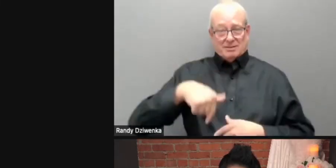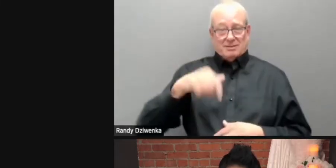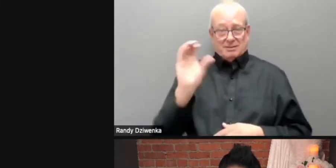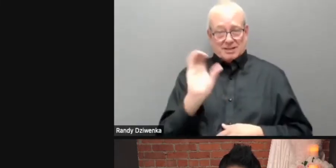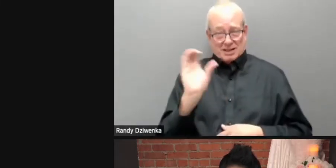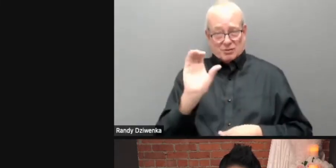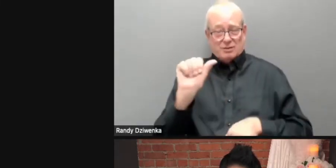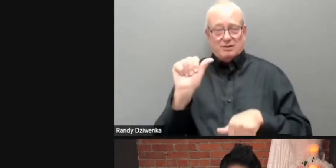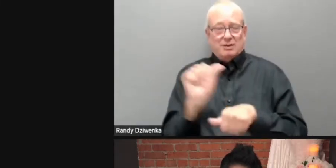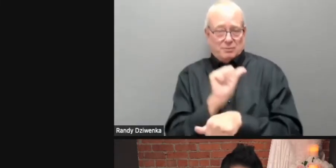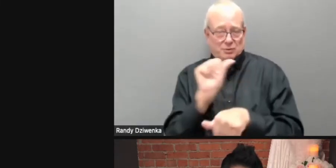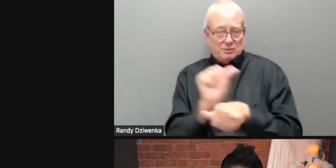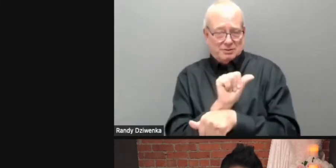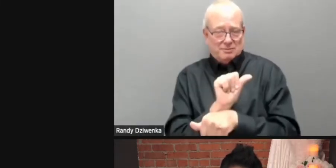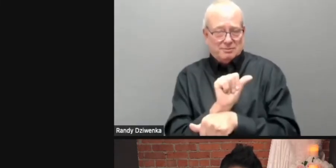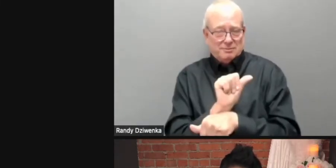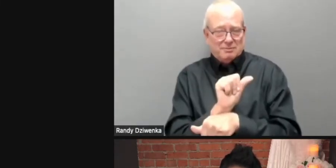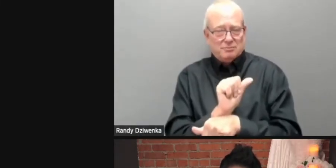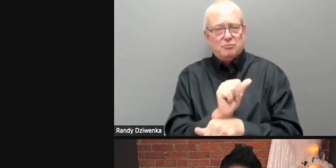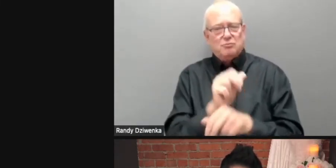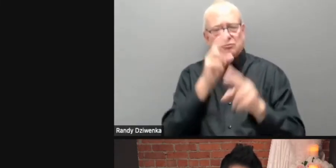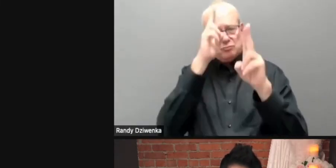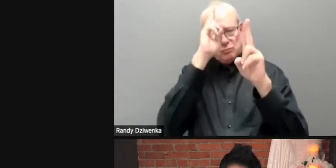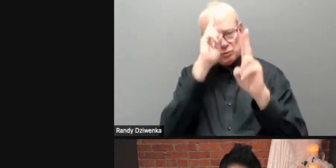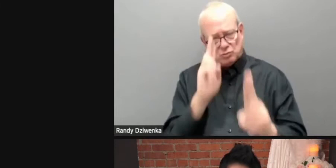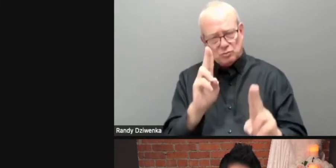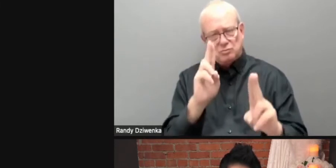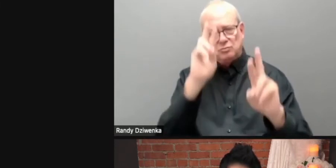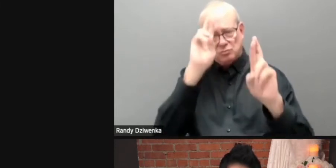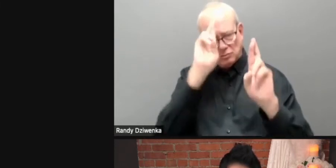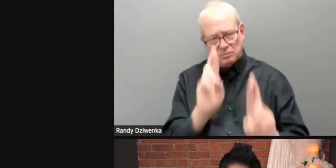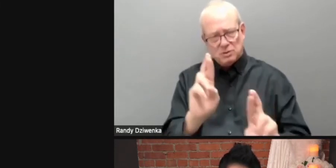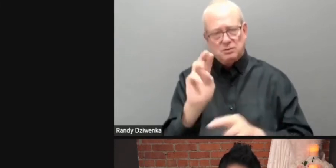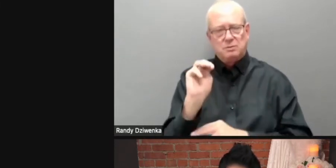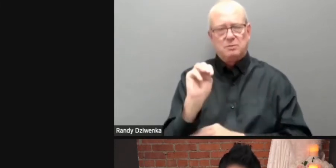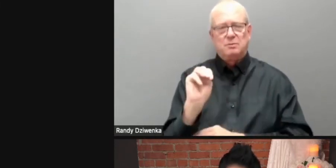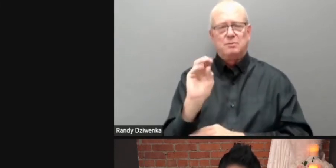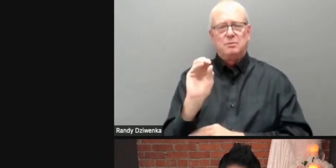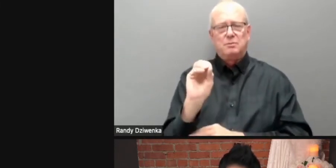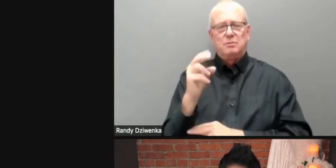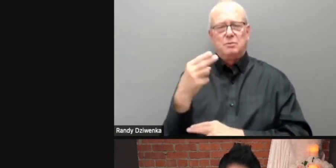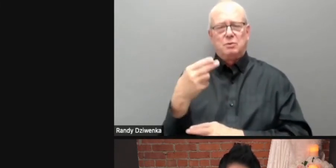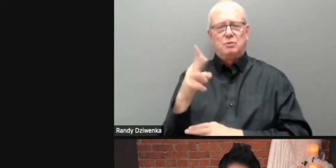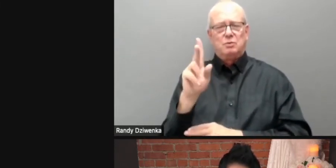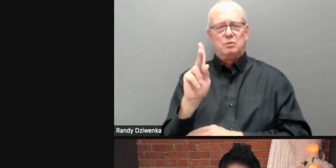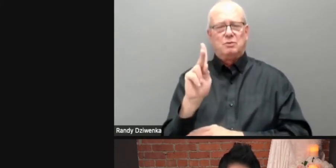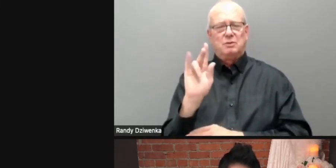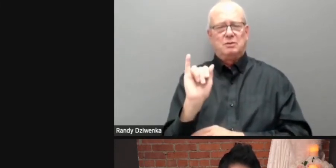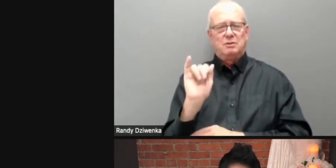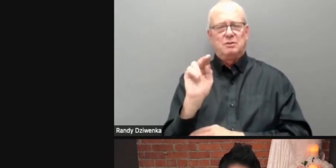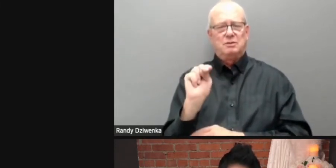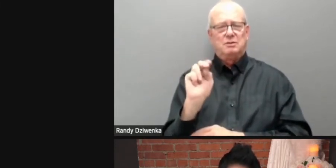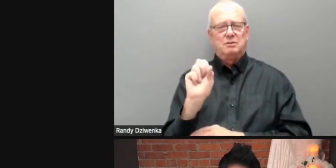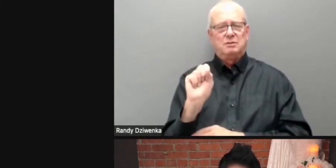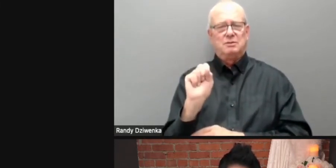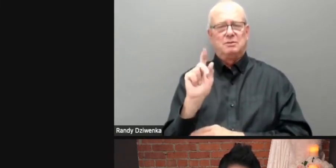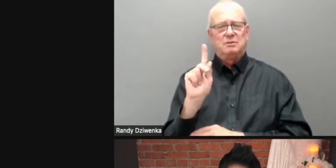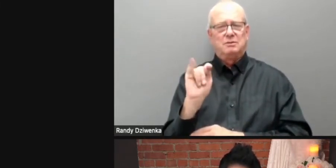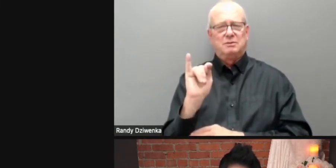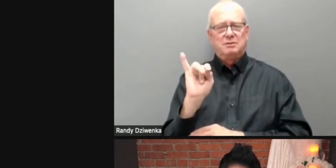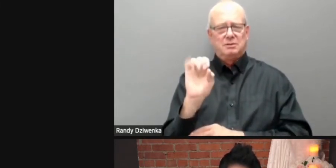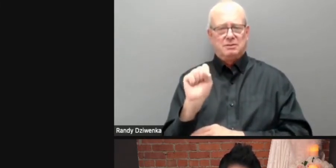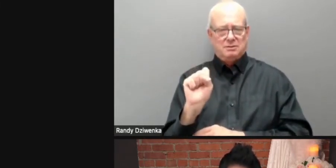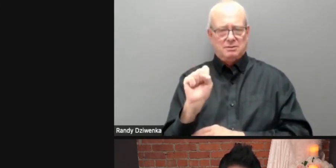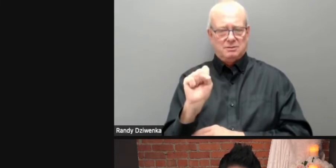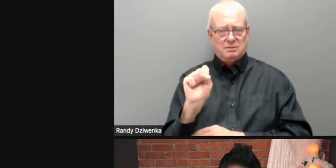and acknowledges Mohkinstsis and the traditional Treaty 7 territory and oral practices